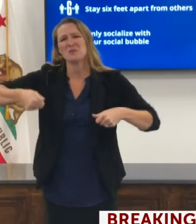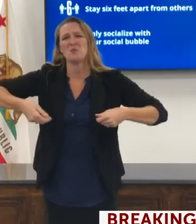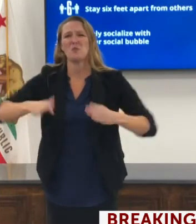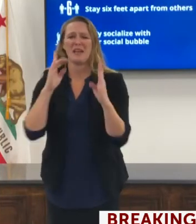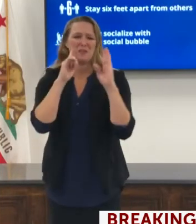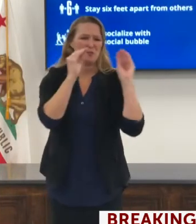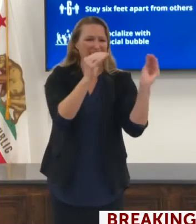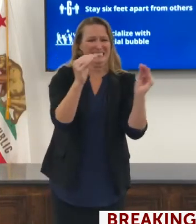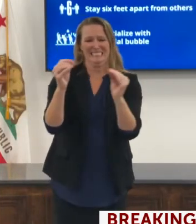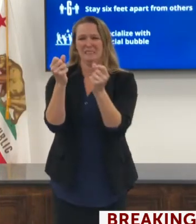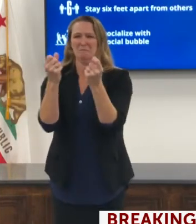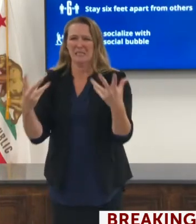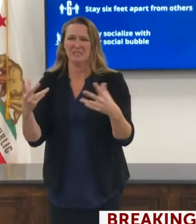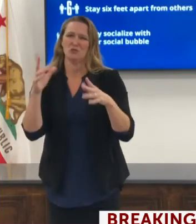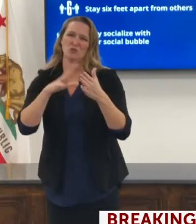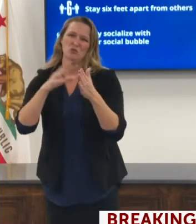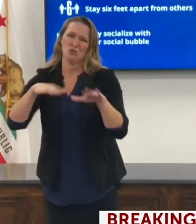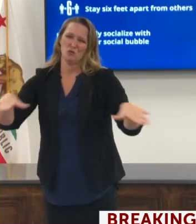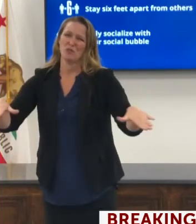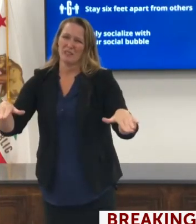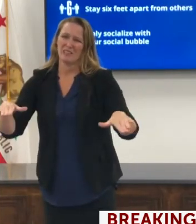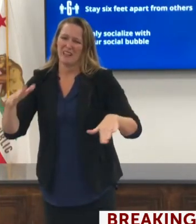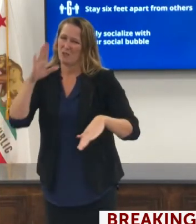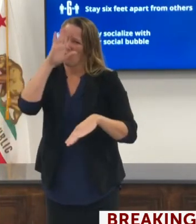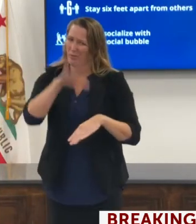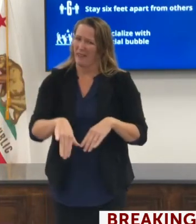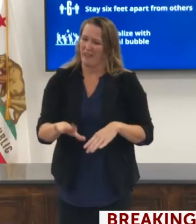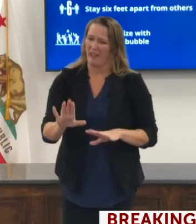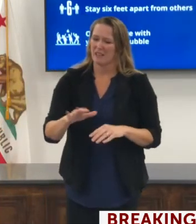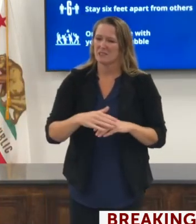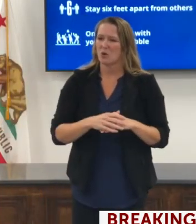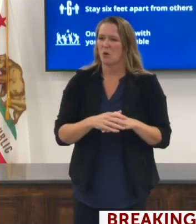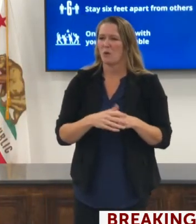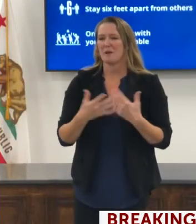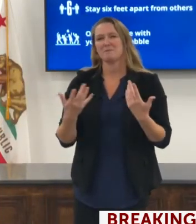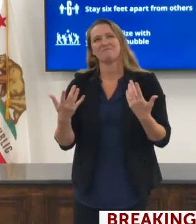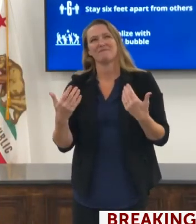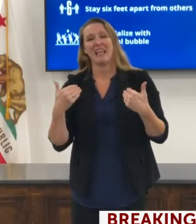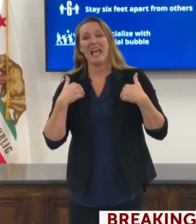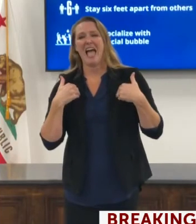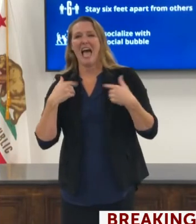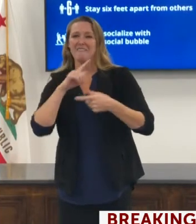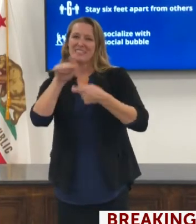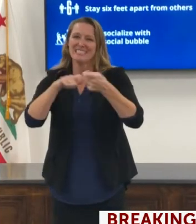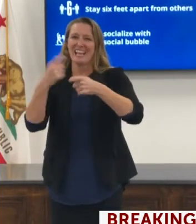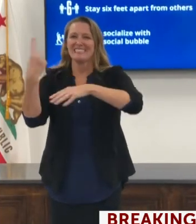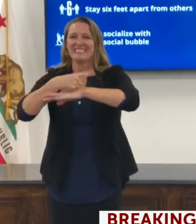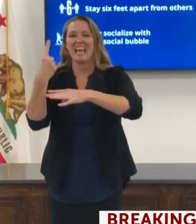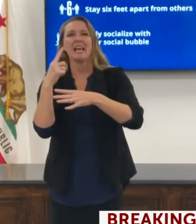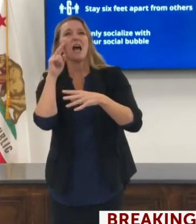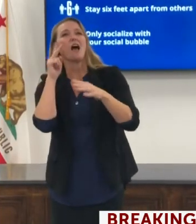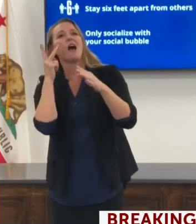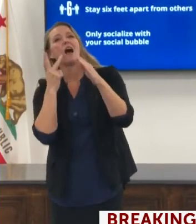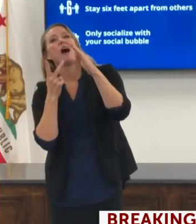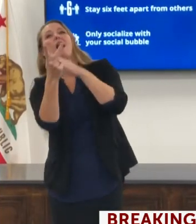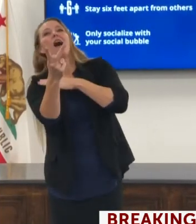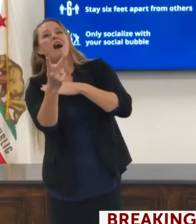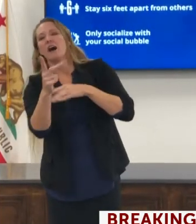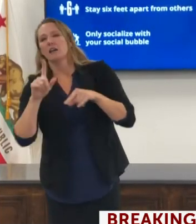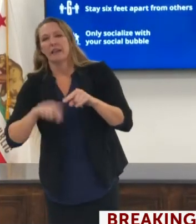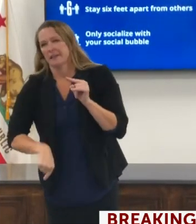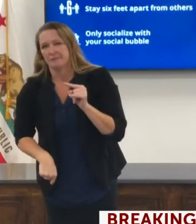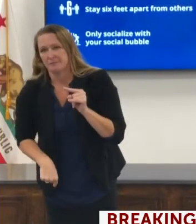many children as possible. So I know I can't point to a date on the map. I mean, if Dr. Bornstein and I could do